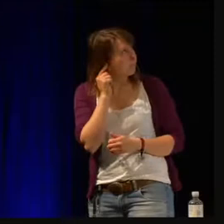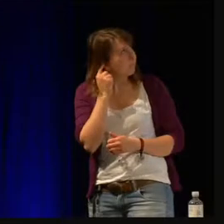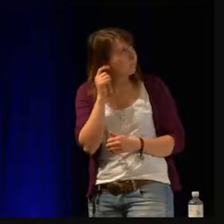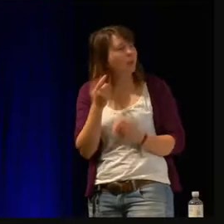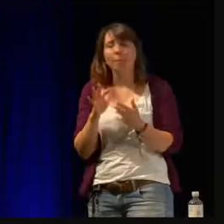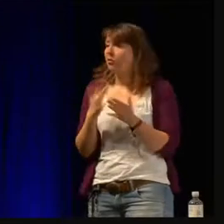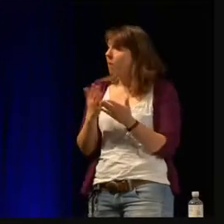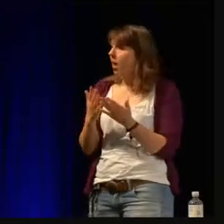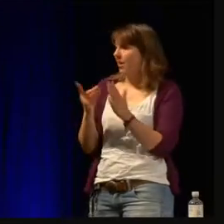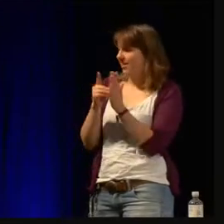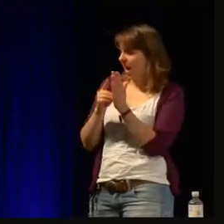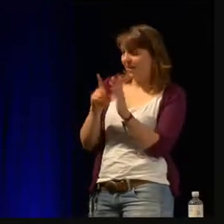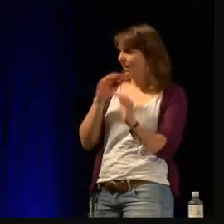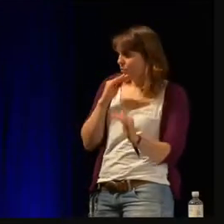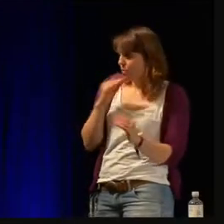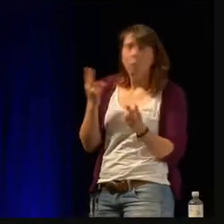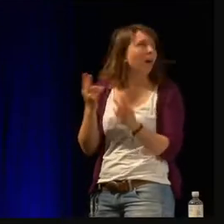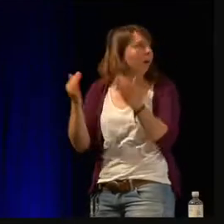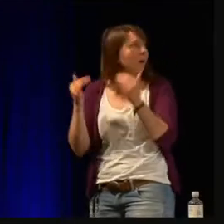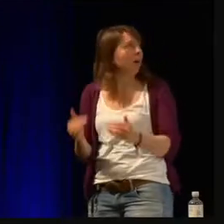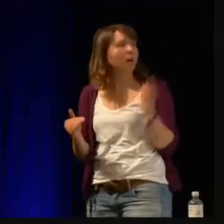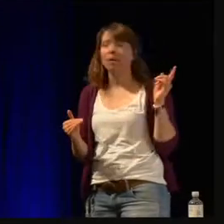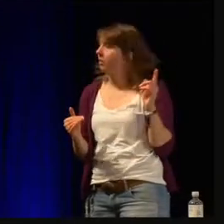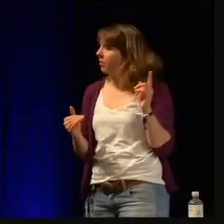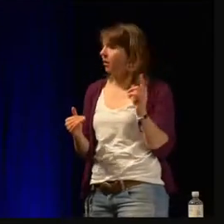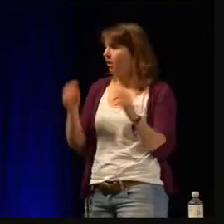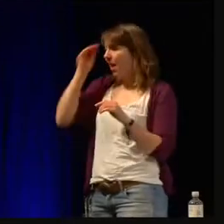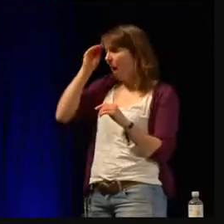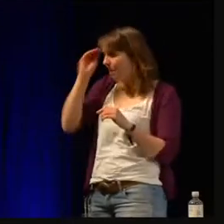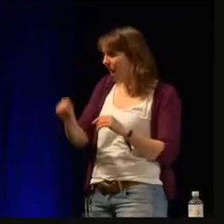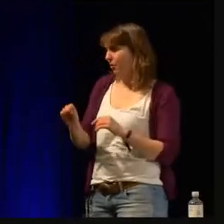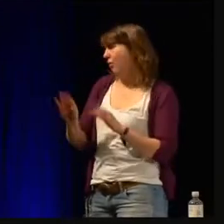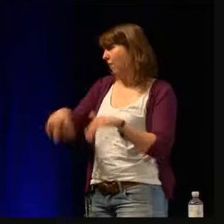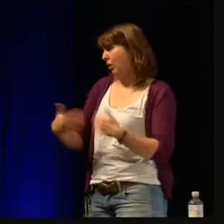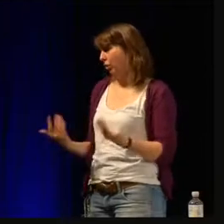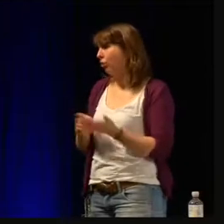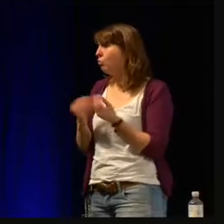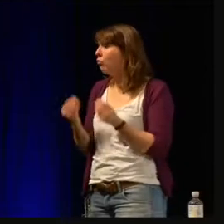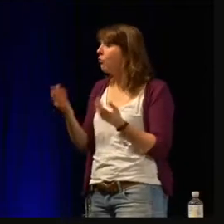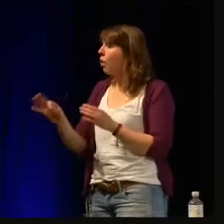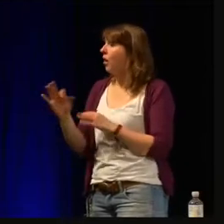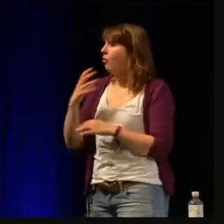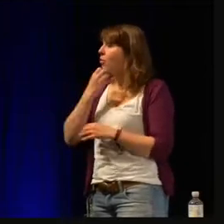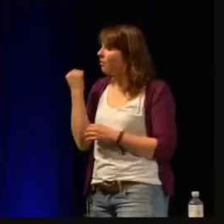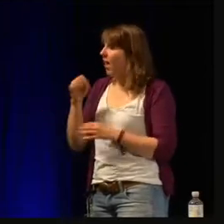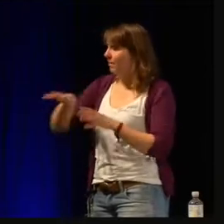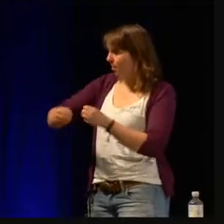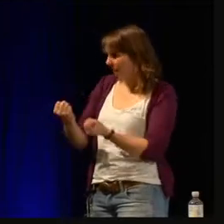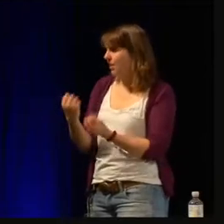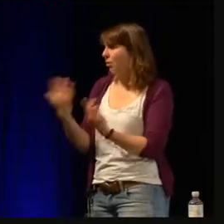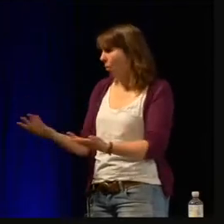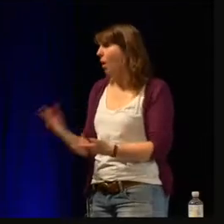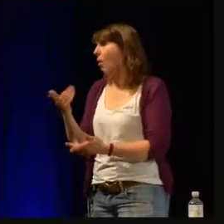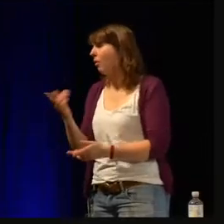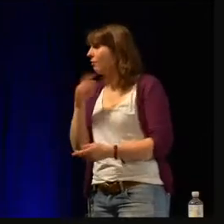biased by the amount of data that is used to base the algorithm on. And there's